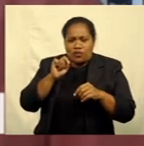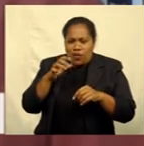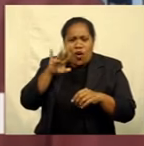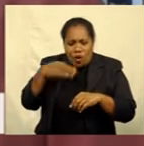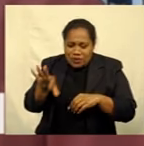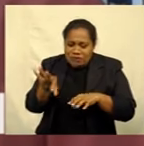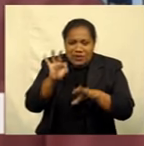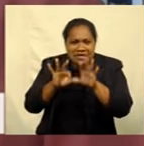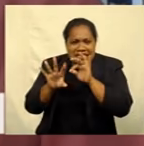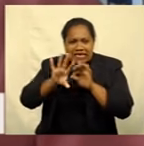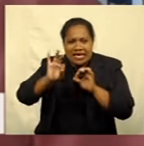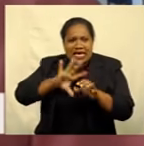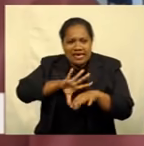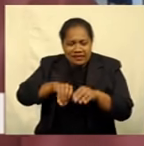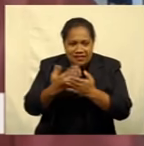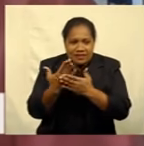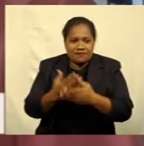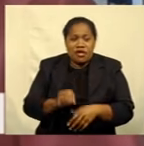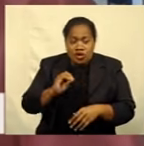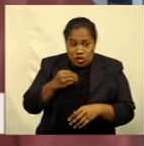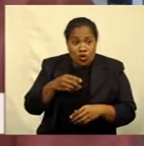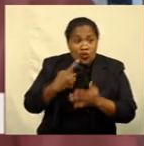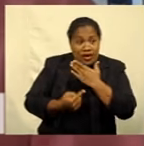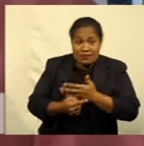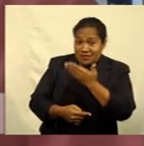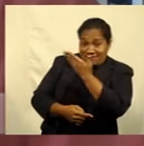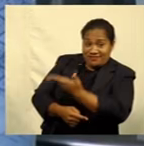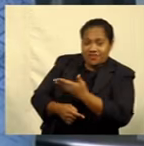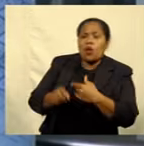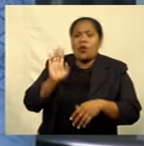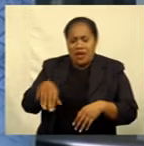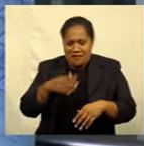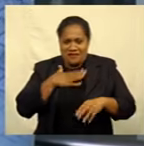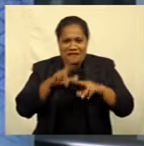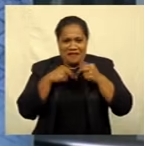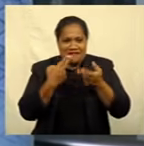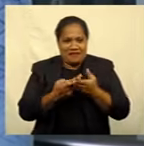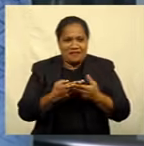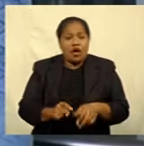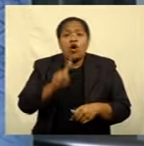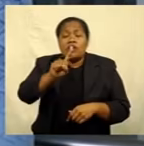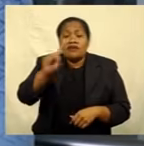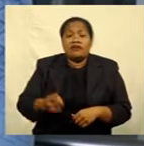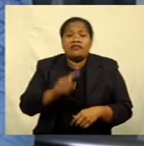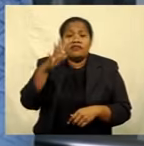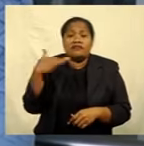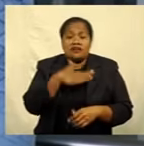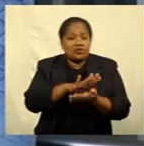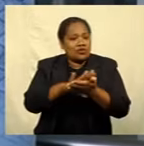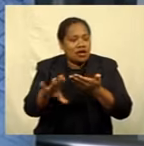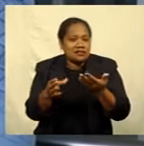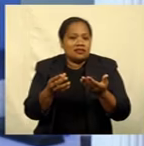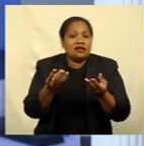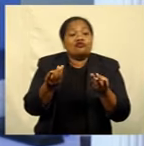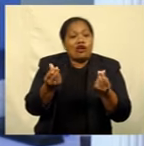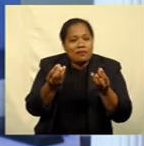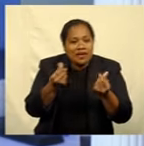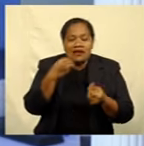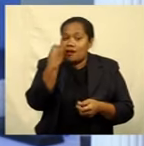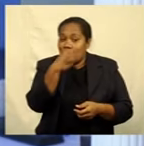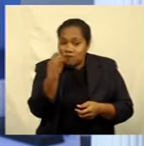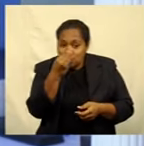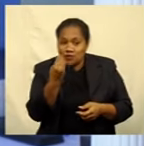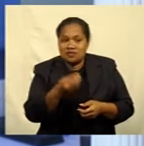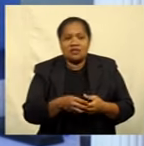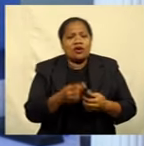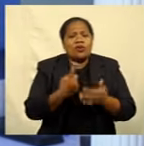my family voucher. I give my family whatever they want, you know. $1,500 worth of shopping and food vouchers